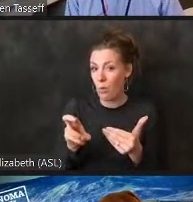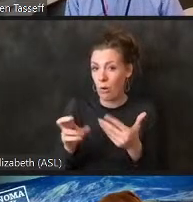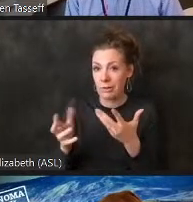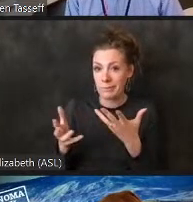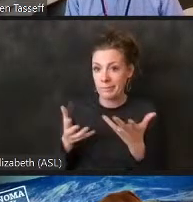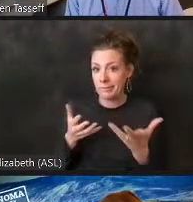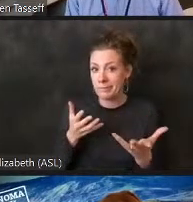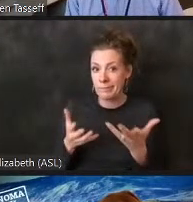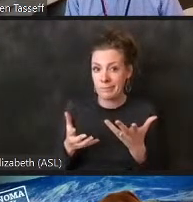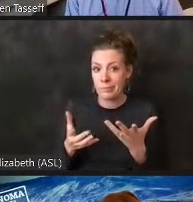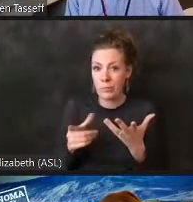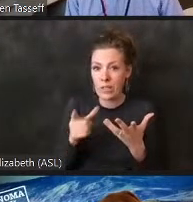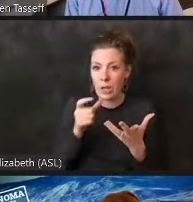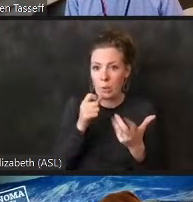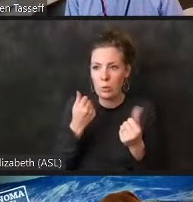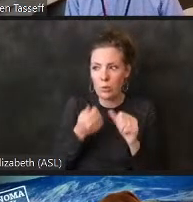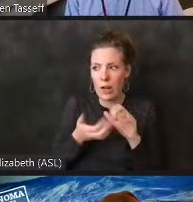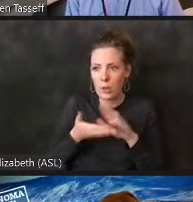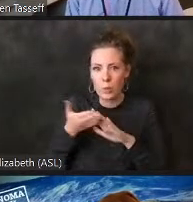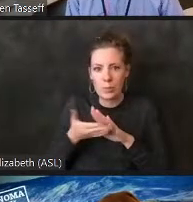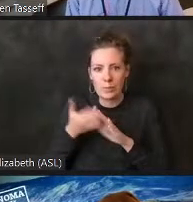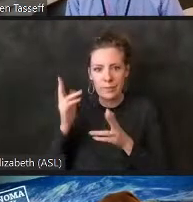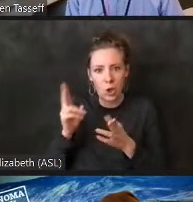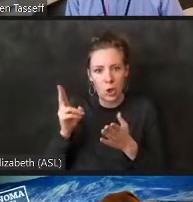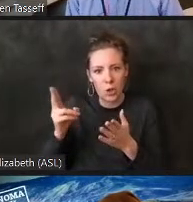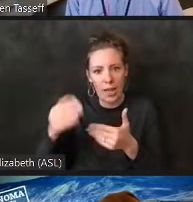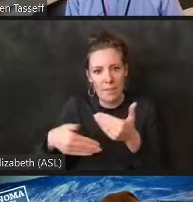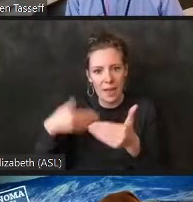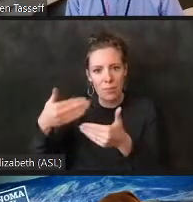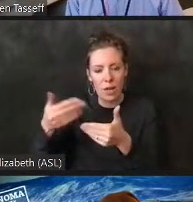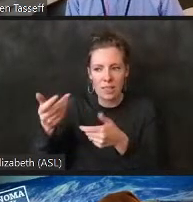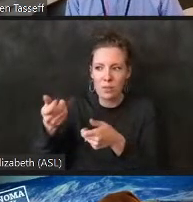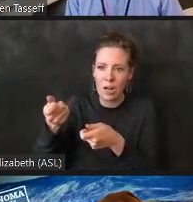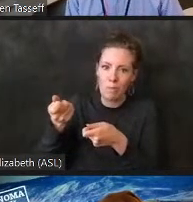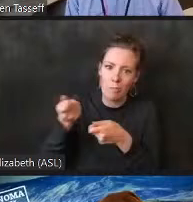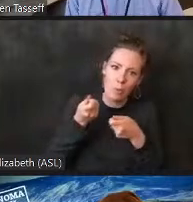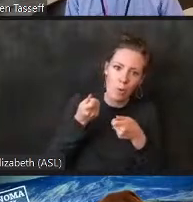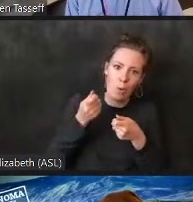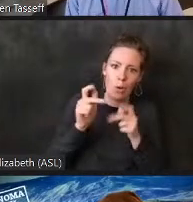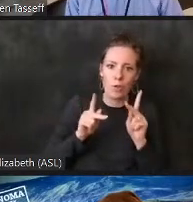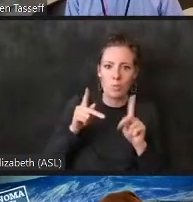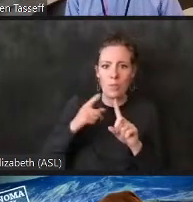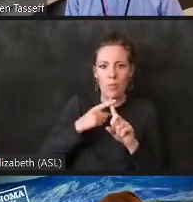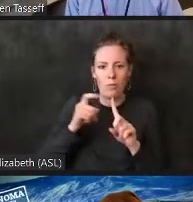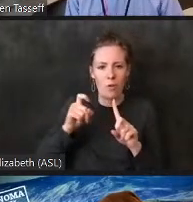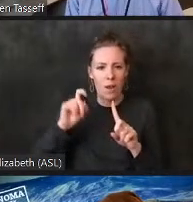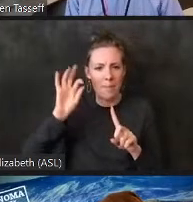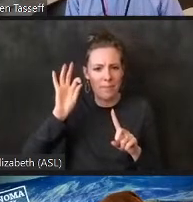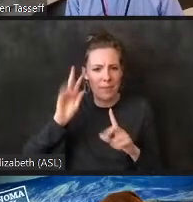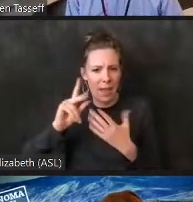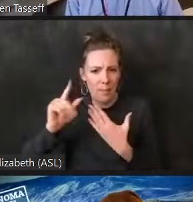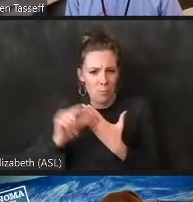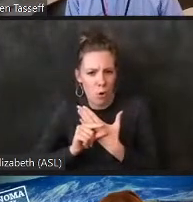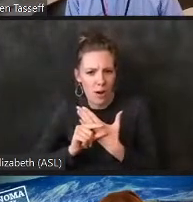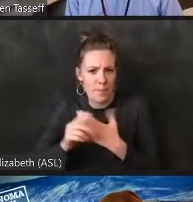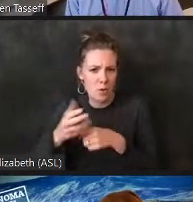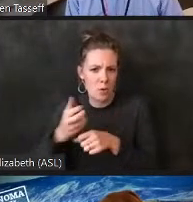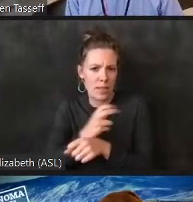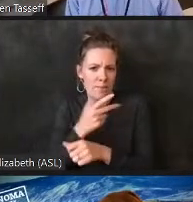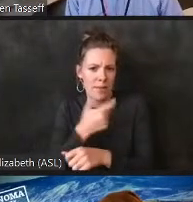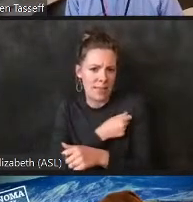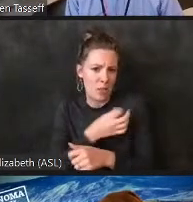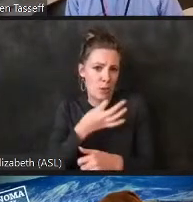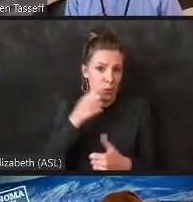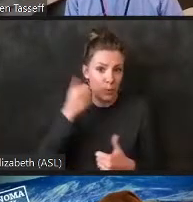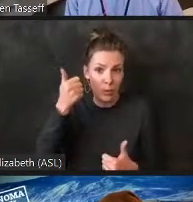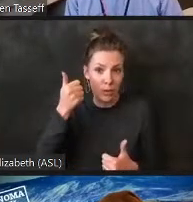is trying to speed up that process or maybe pull some of those people out of that federal program to get them vaccinated sooner. At this